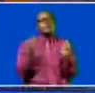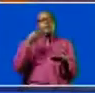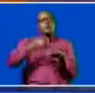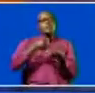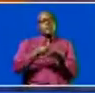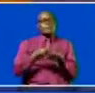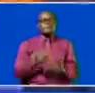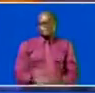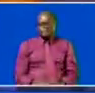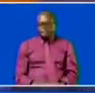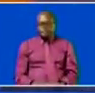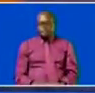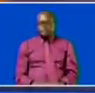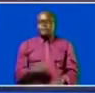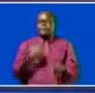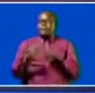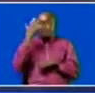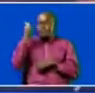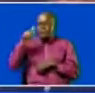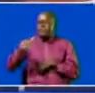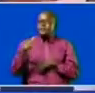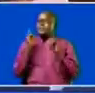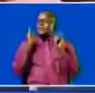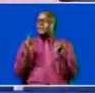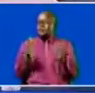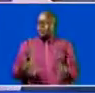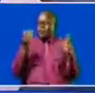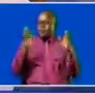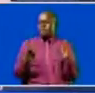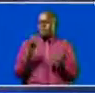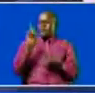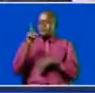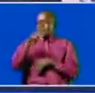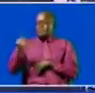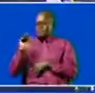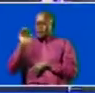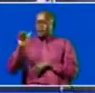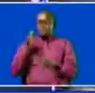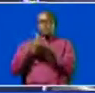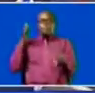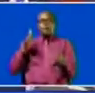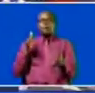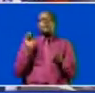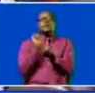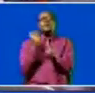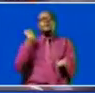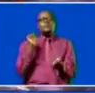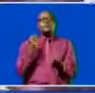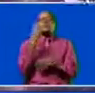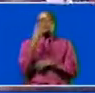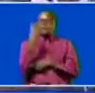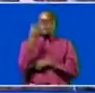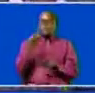bail. But why this latest trend of the DPP seeking denial of bail for key